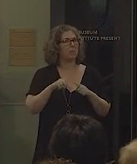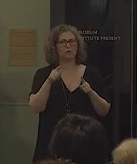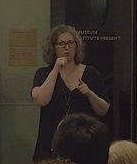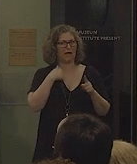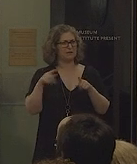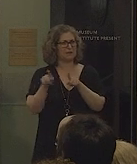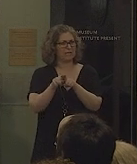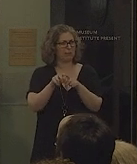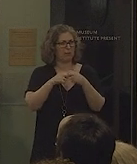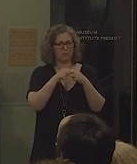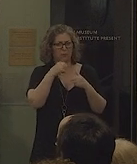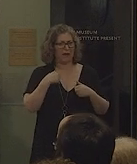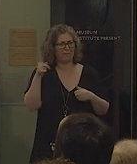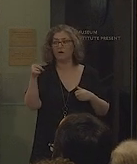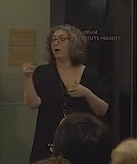this problem, right?